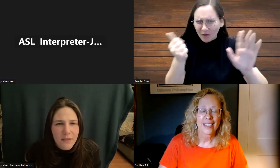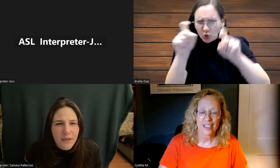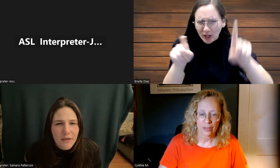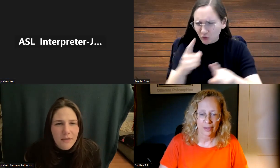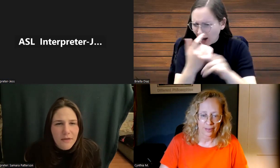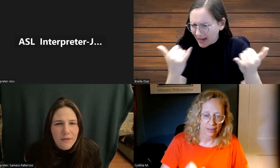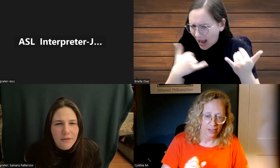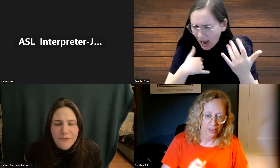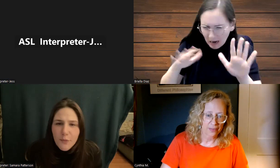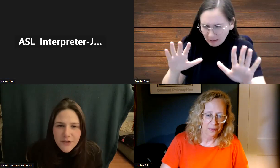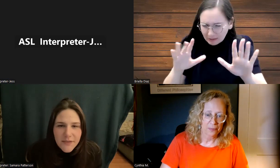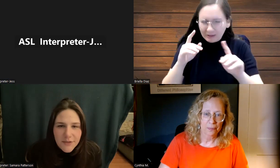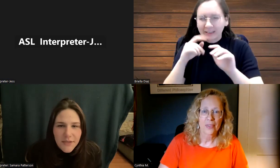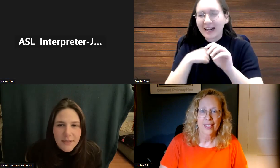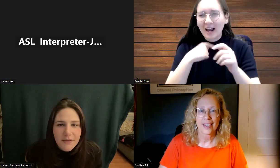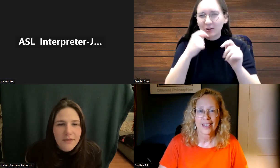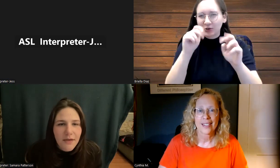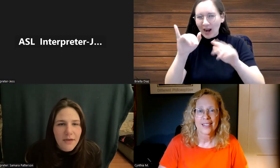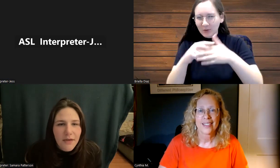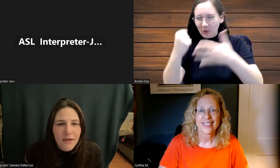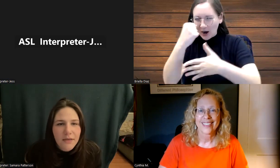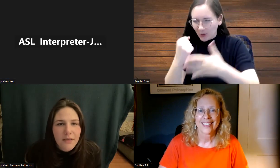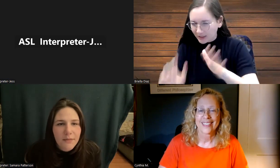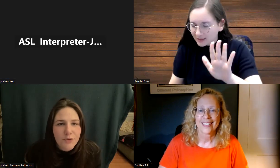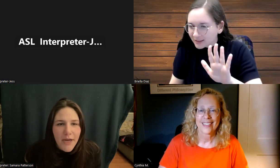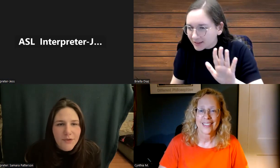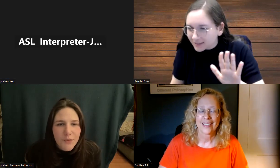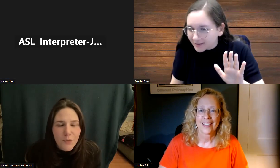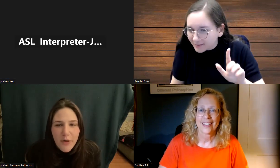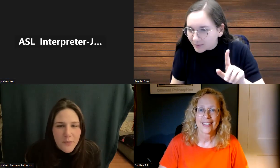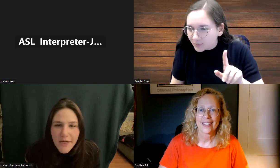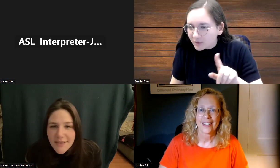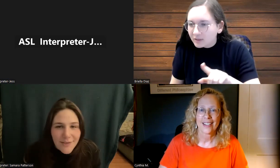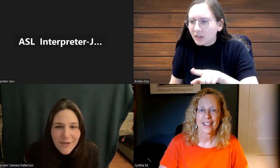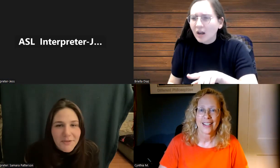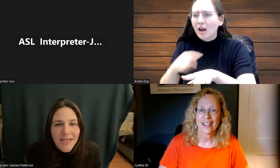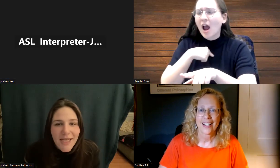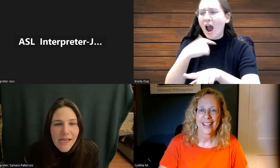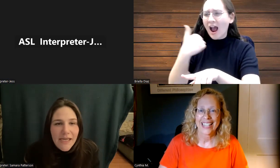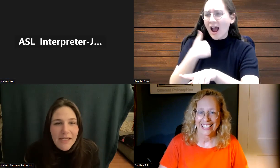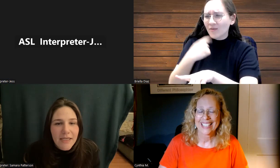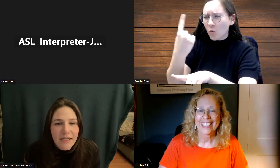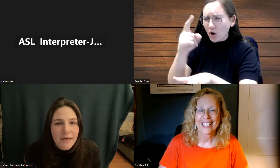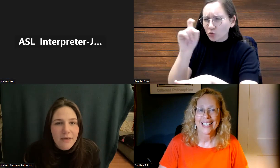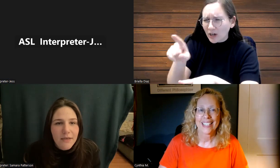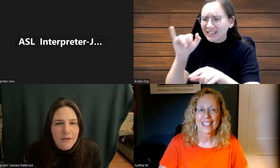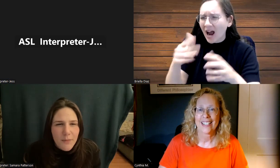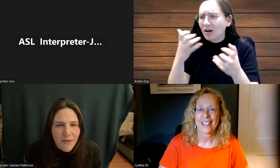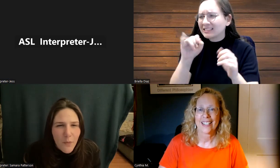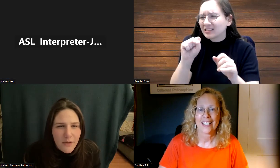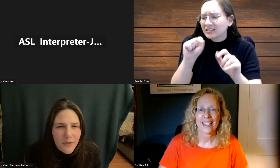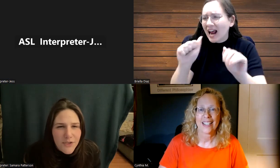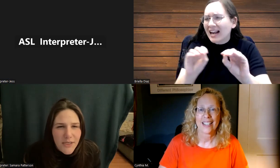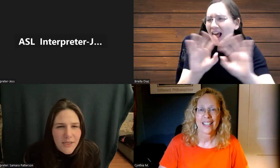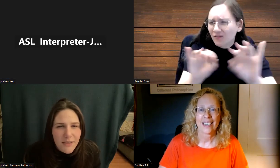question, few questions actually, trying to prioritize. Sorry, one second. So I